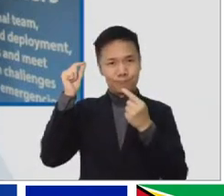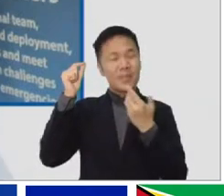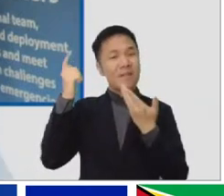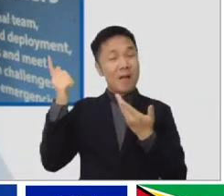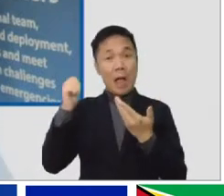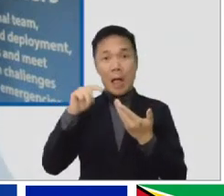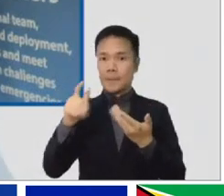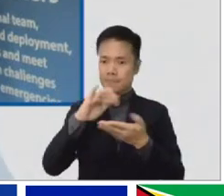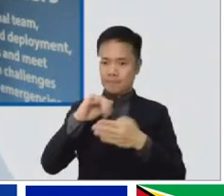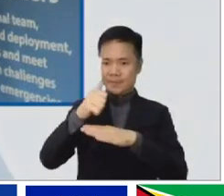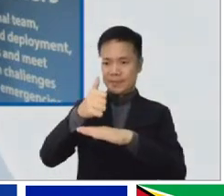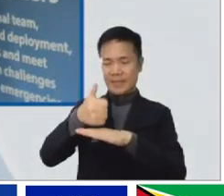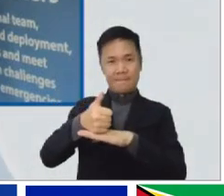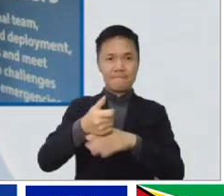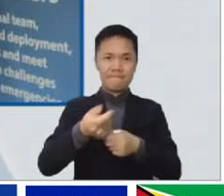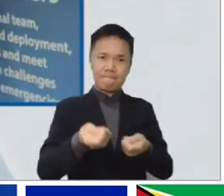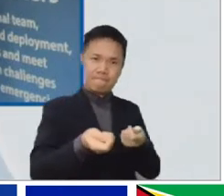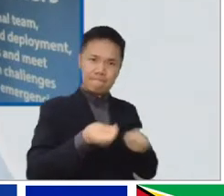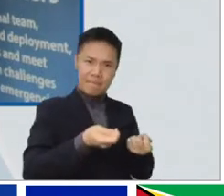for